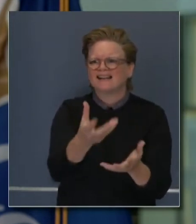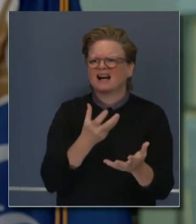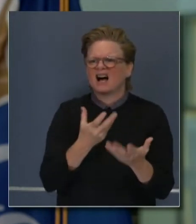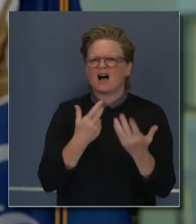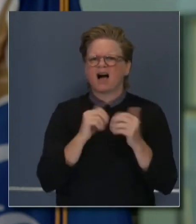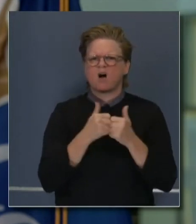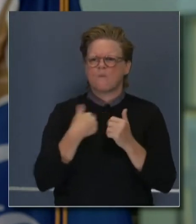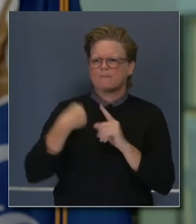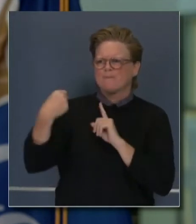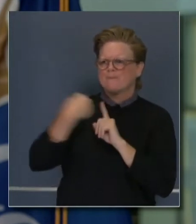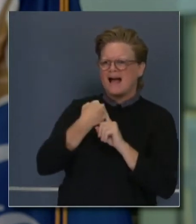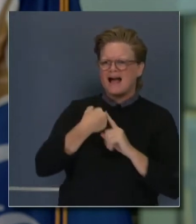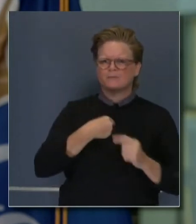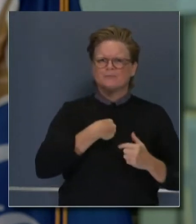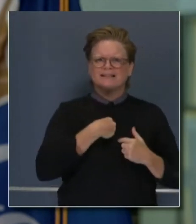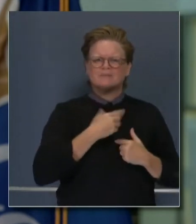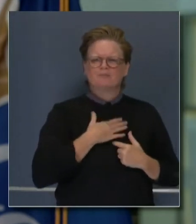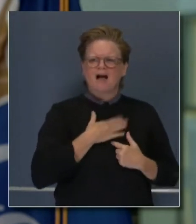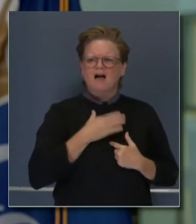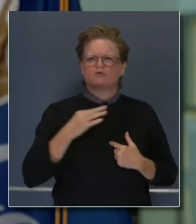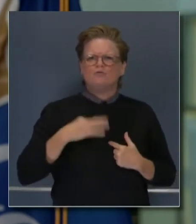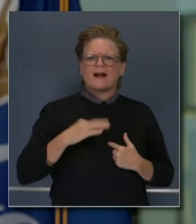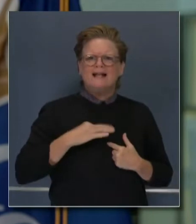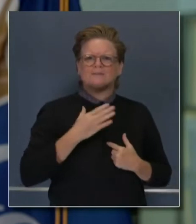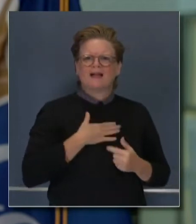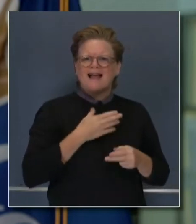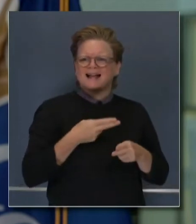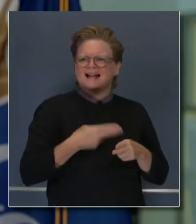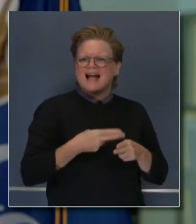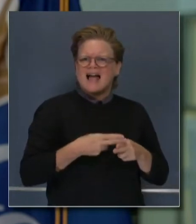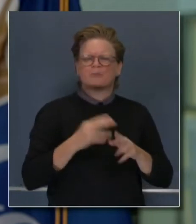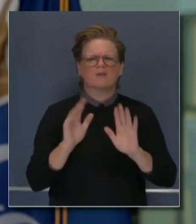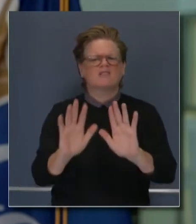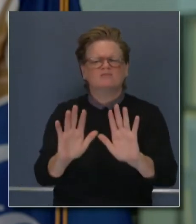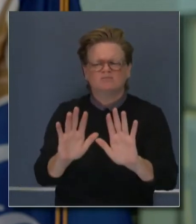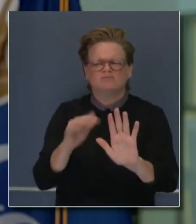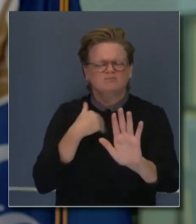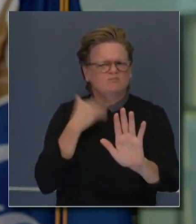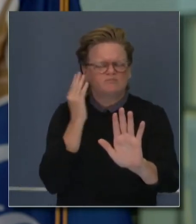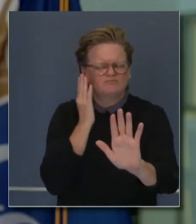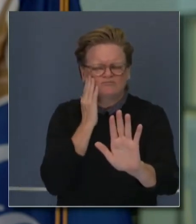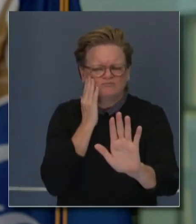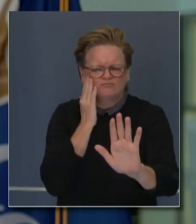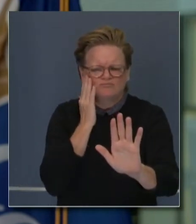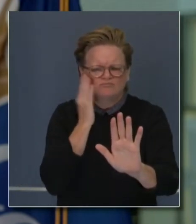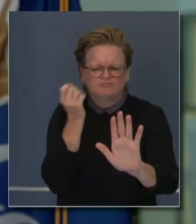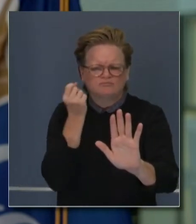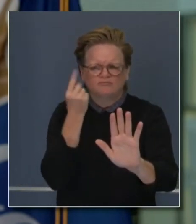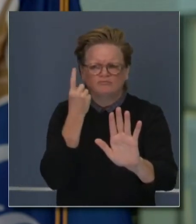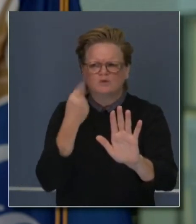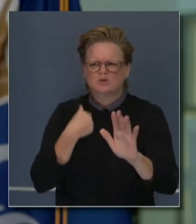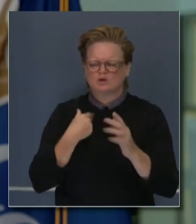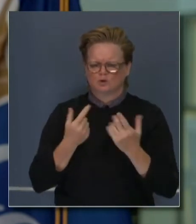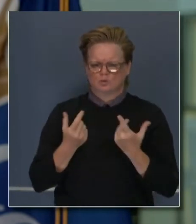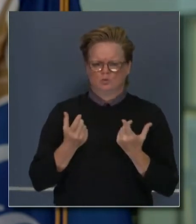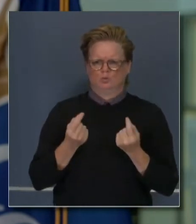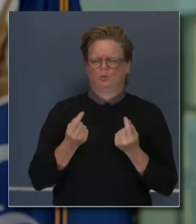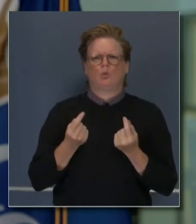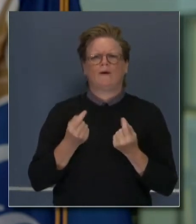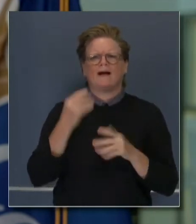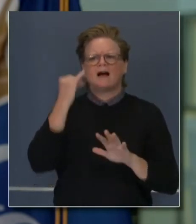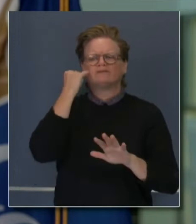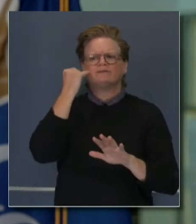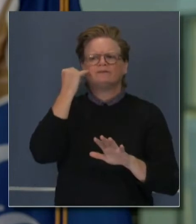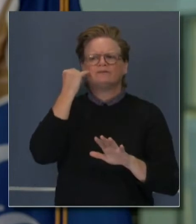paying your rent, and the like. And things that are not COVID-induced, how do you still accommodate for people's